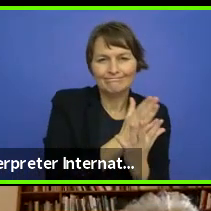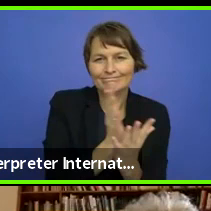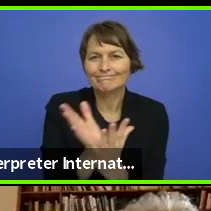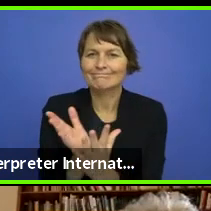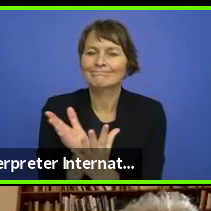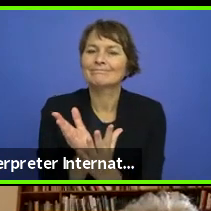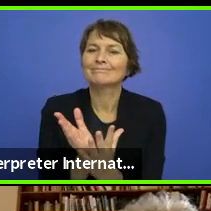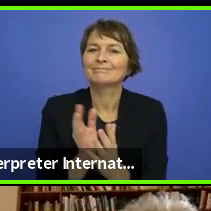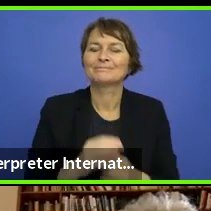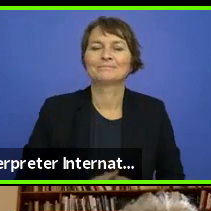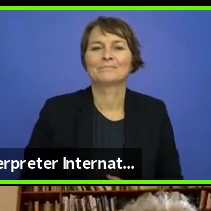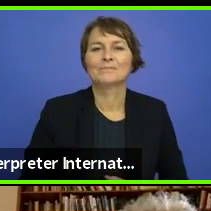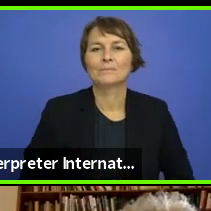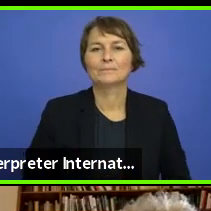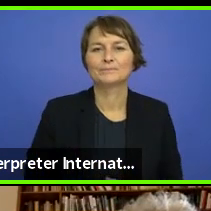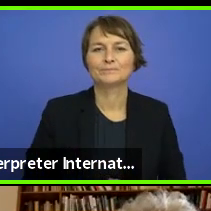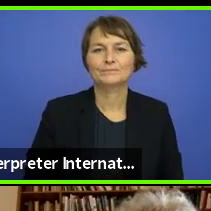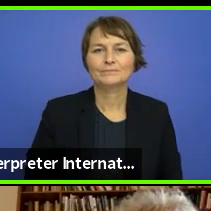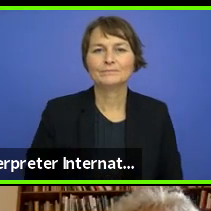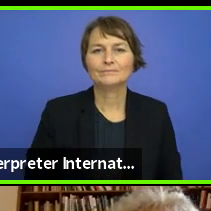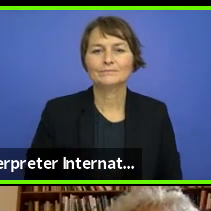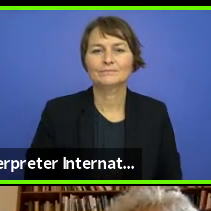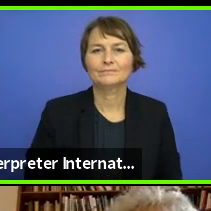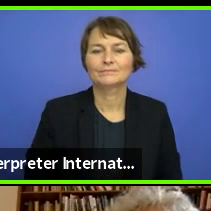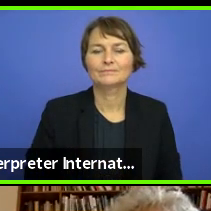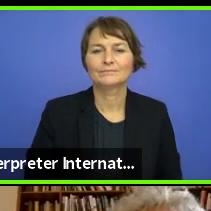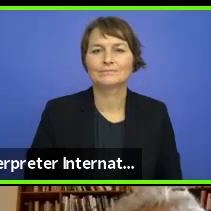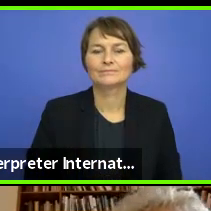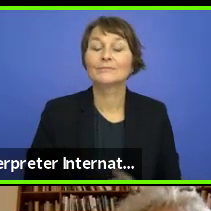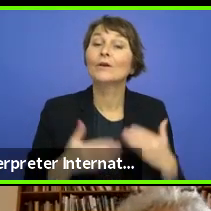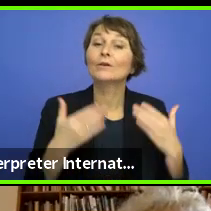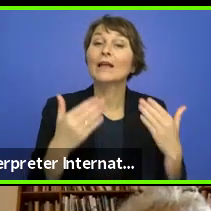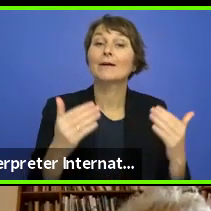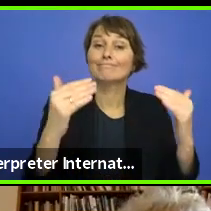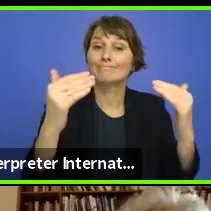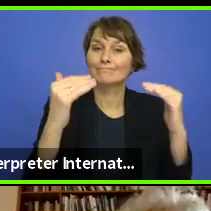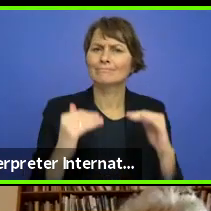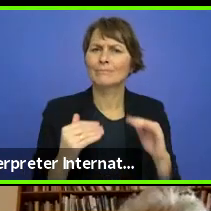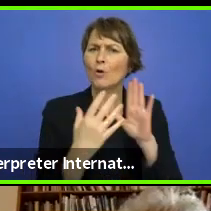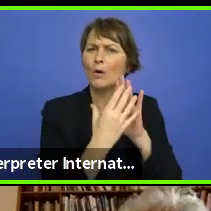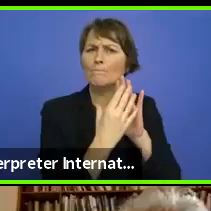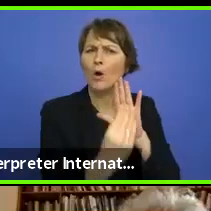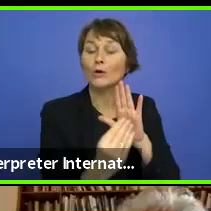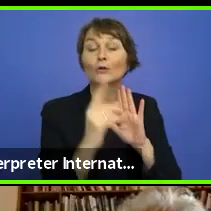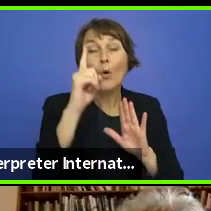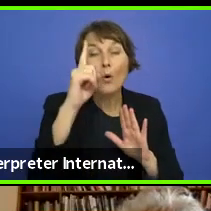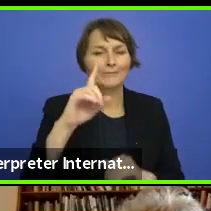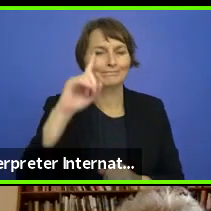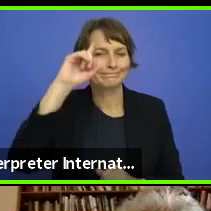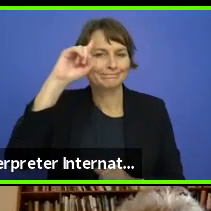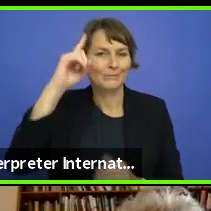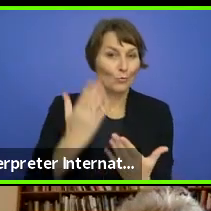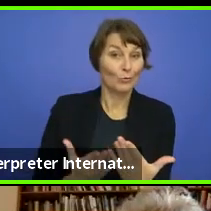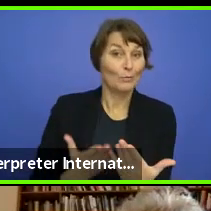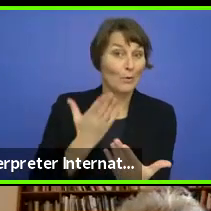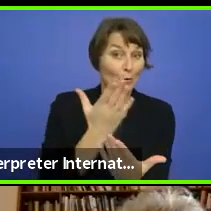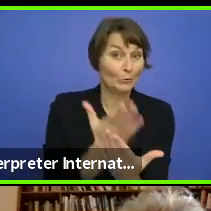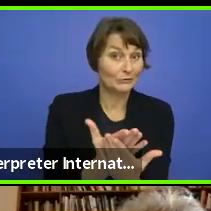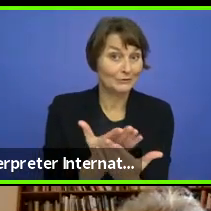the schools are developing. So I move quickly on to the models or to the proposals that were brought